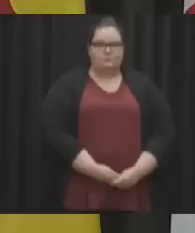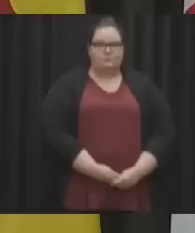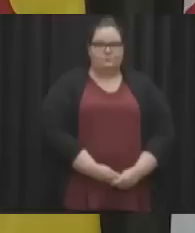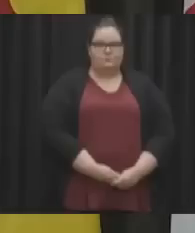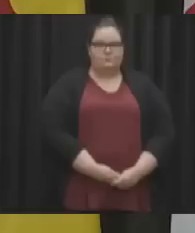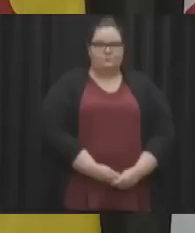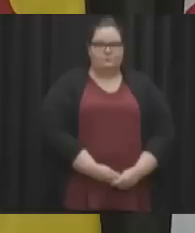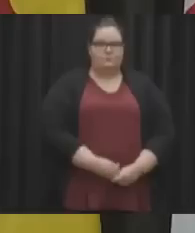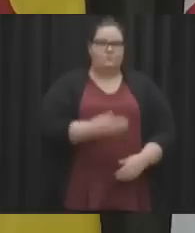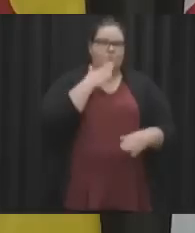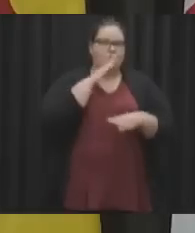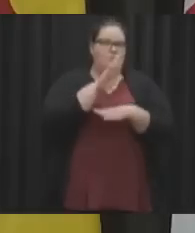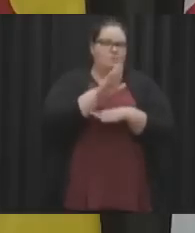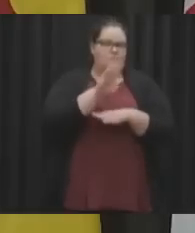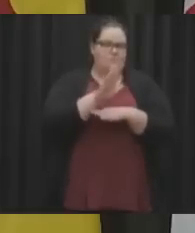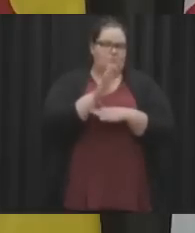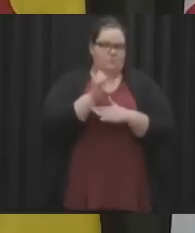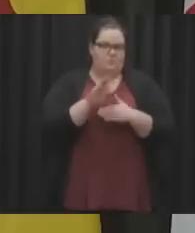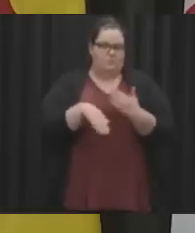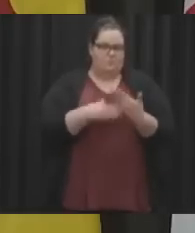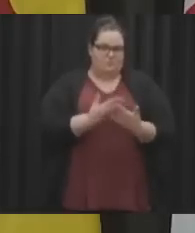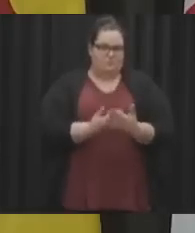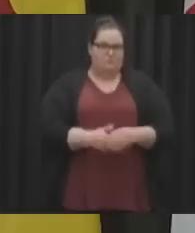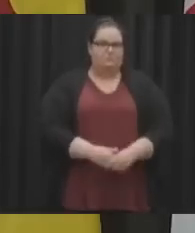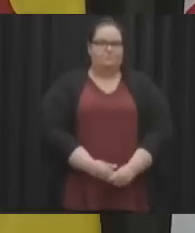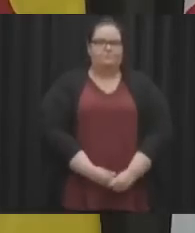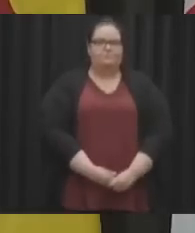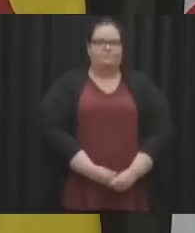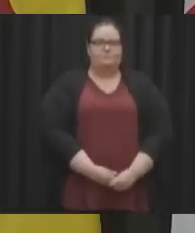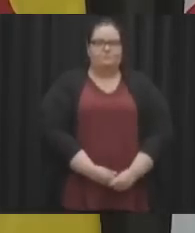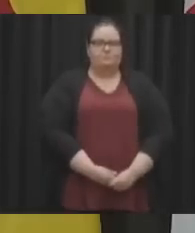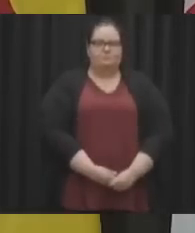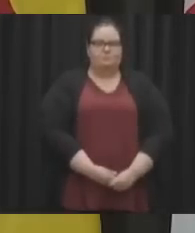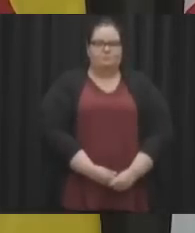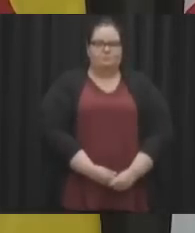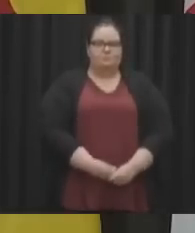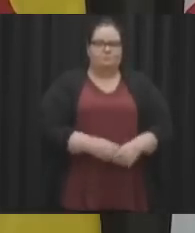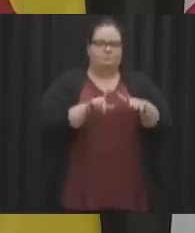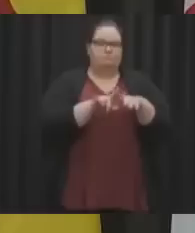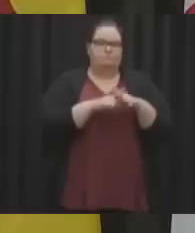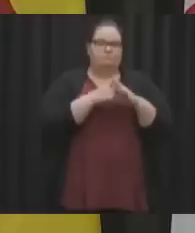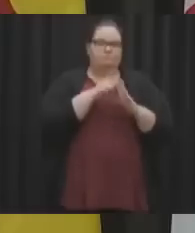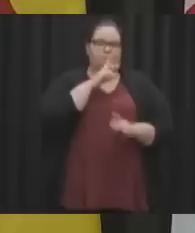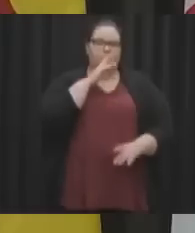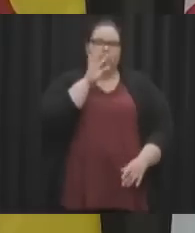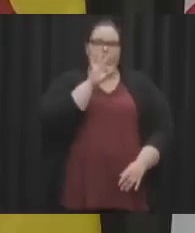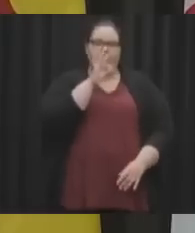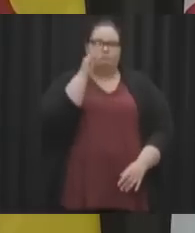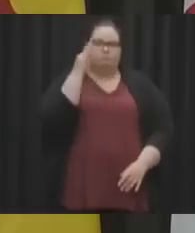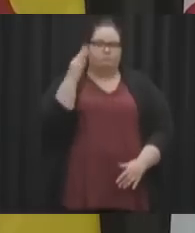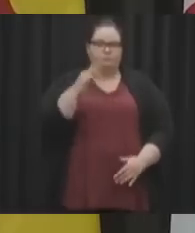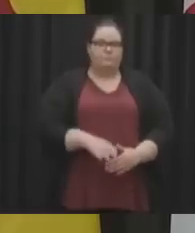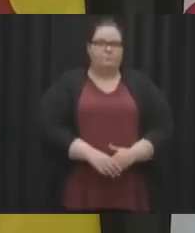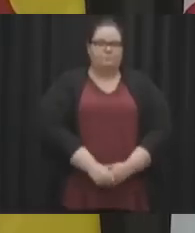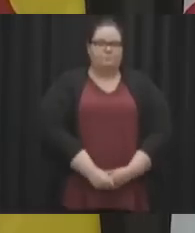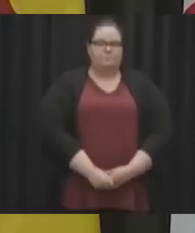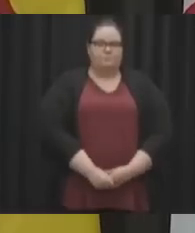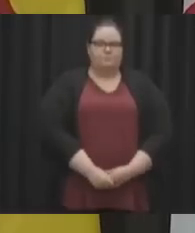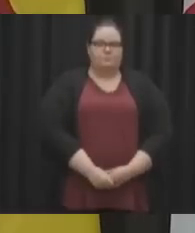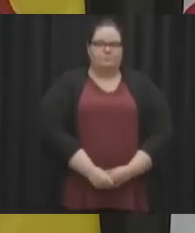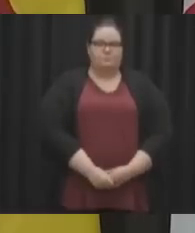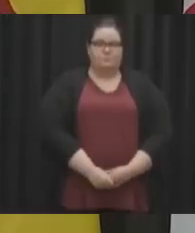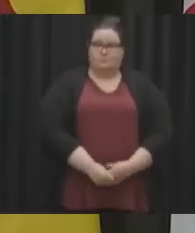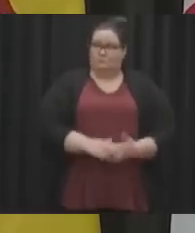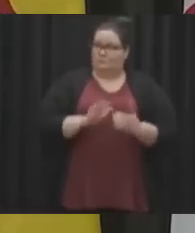aujourd'hui, j'annonce qu'il y a 20 nouveaux cas de la COVID-19 dans la province. 12 de ces cas sont dans la zone 1, la région